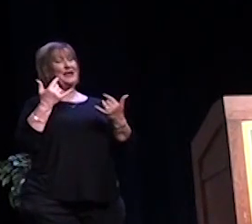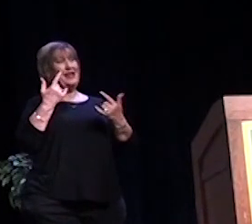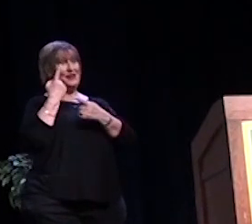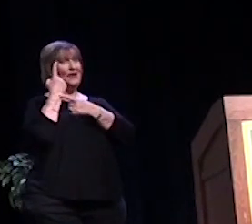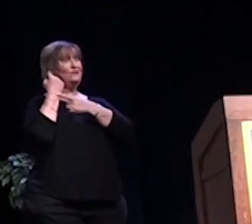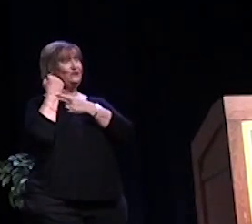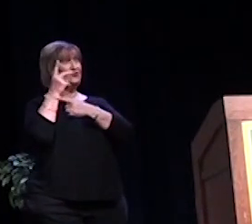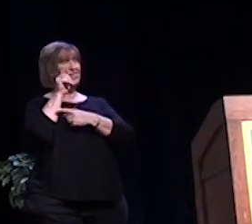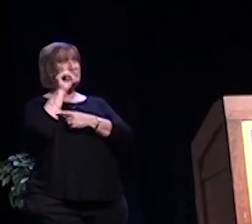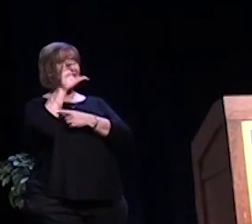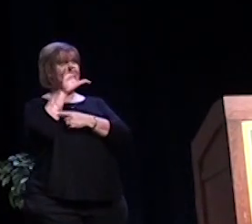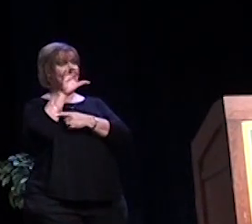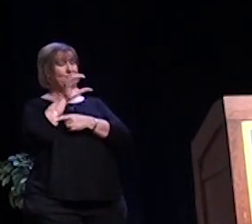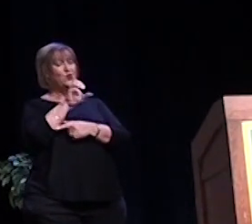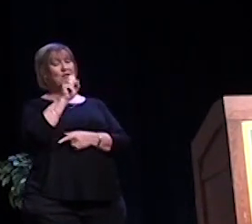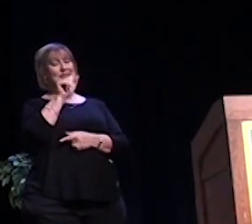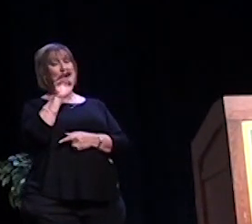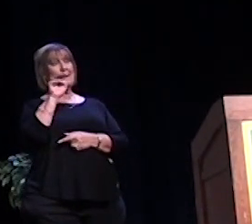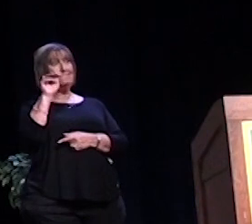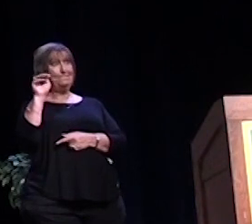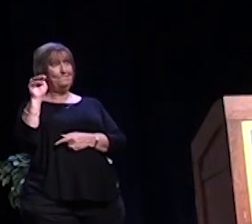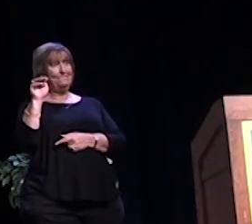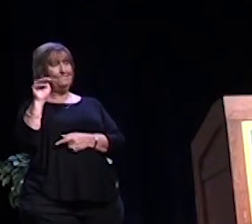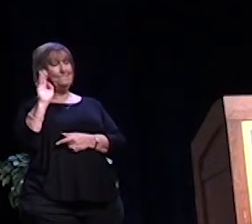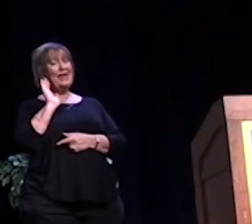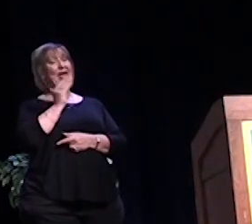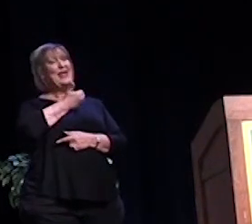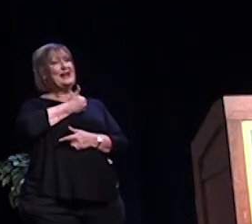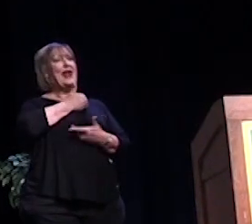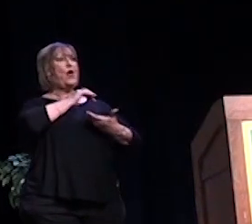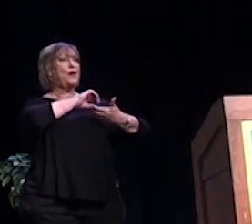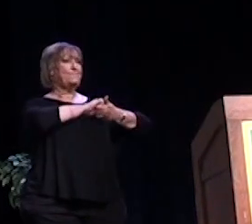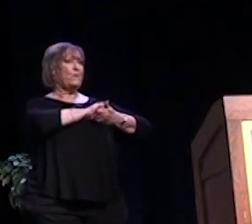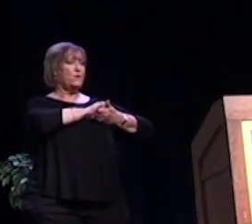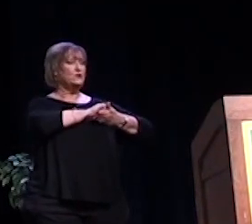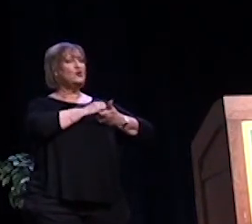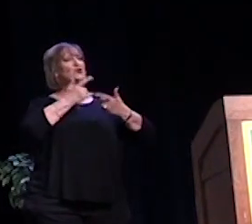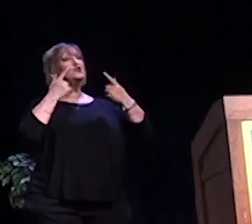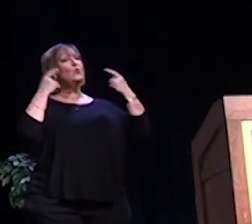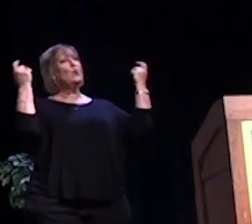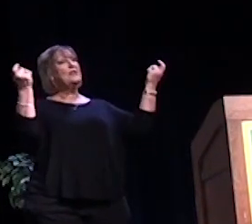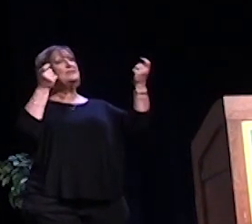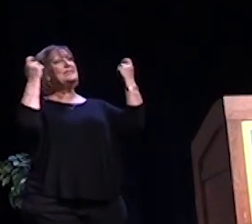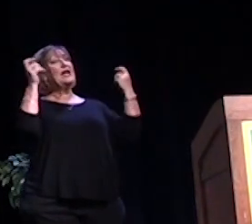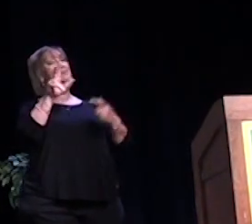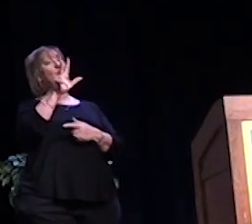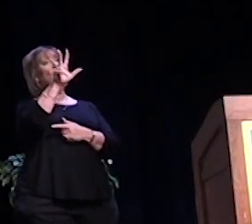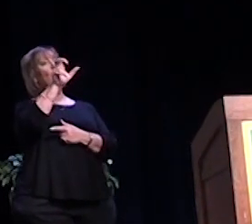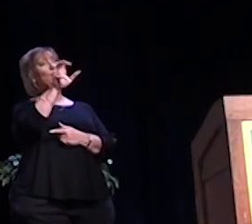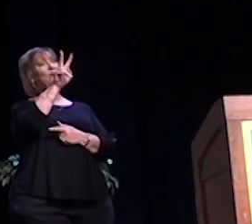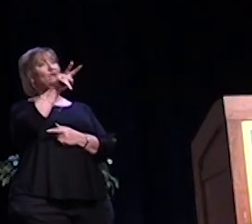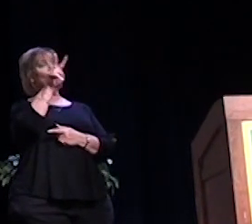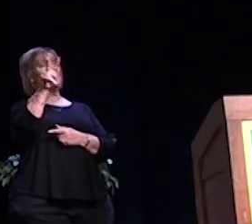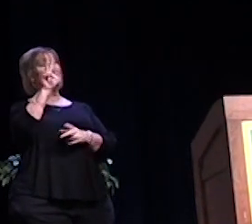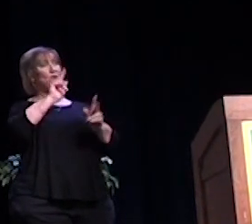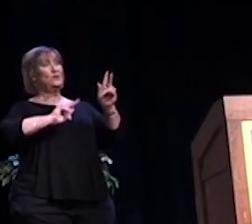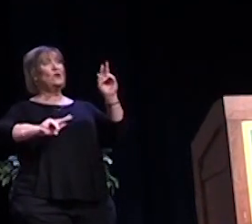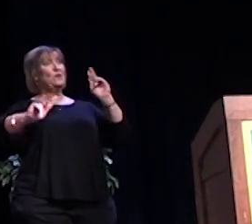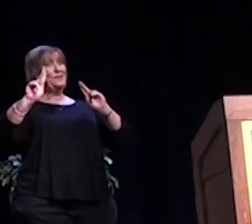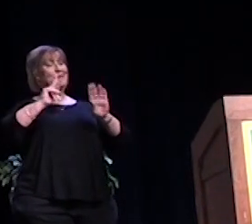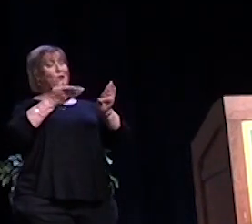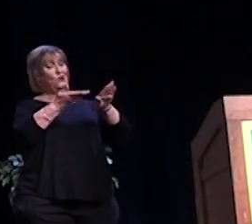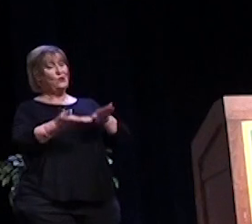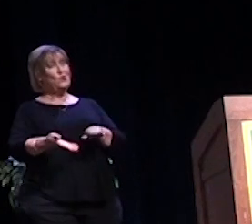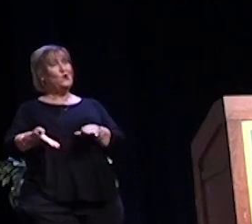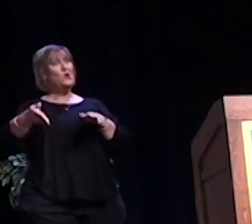in December, SAMMinistries and our community partners celebrated the lives of 322 individuals who